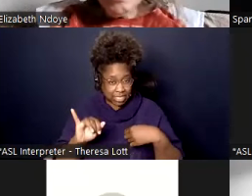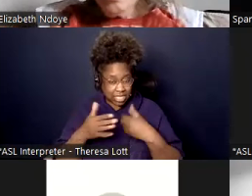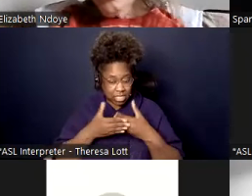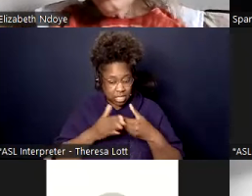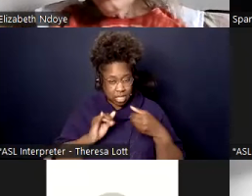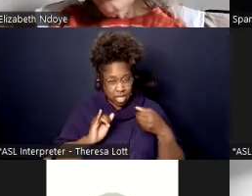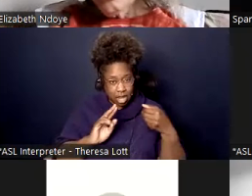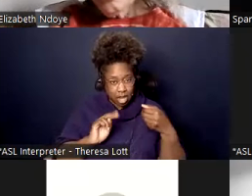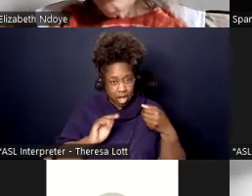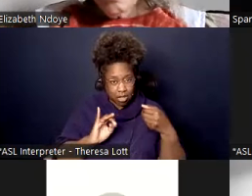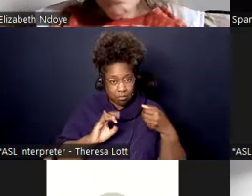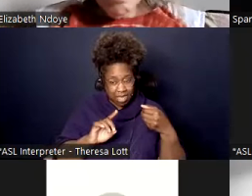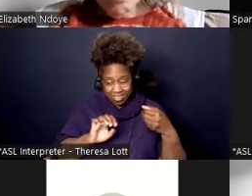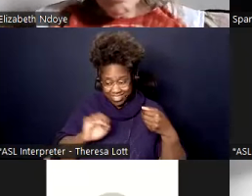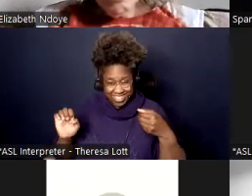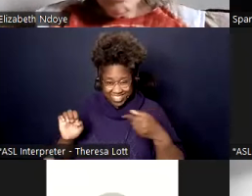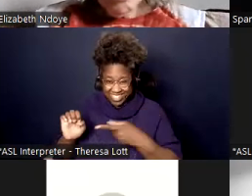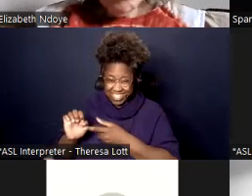got decimated,